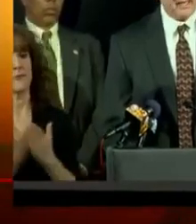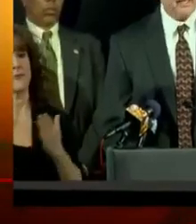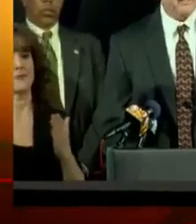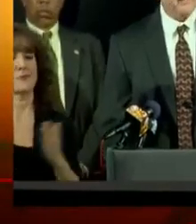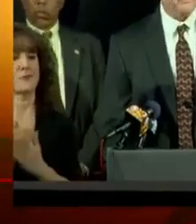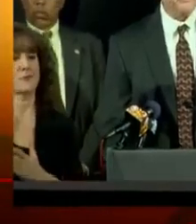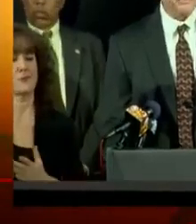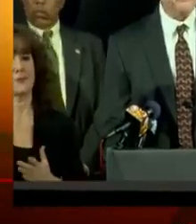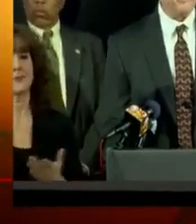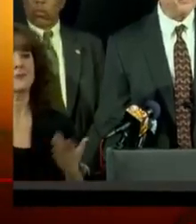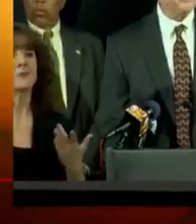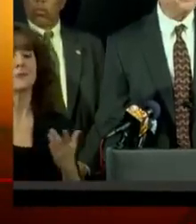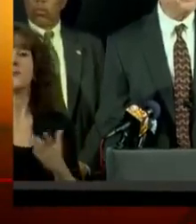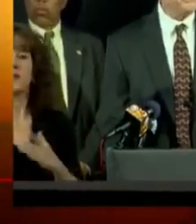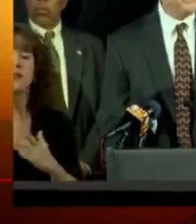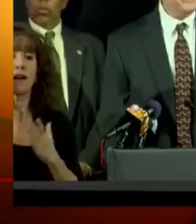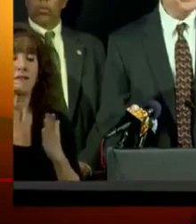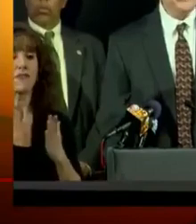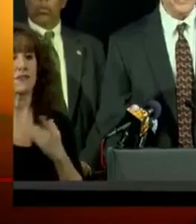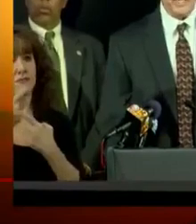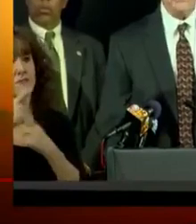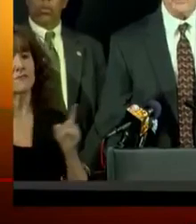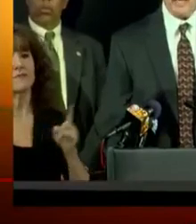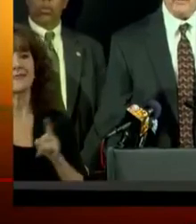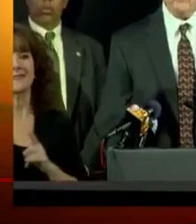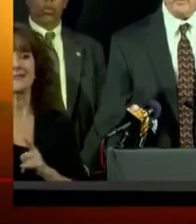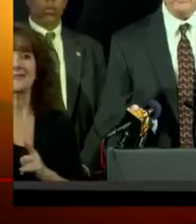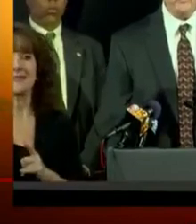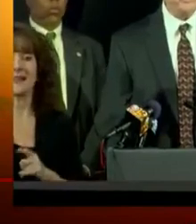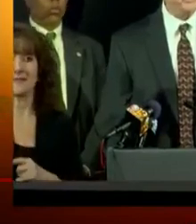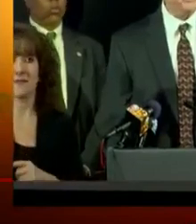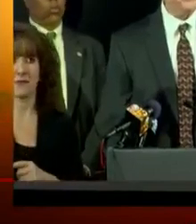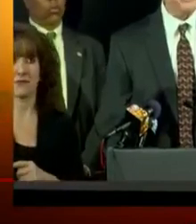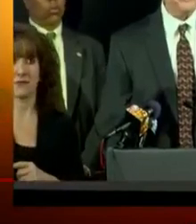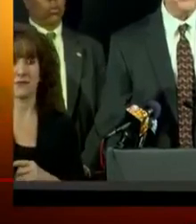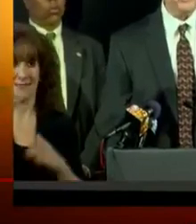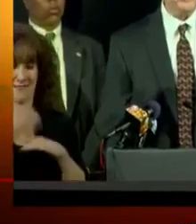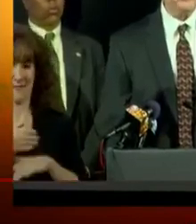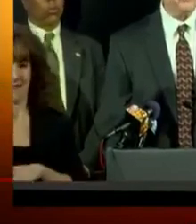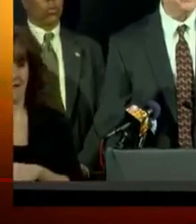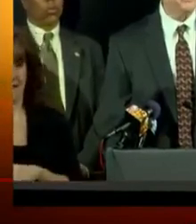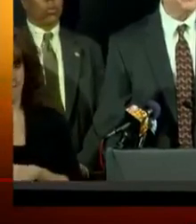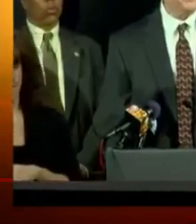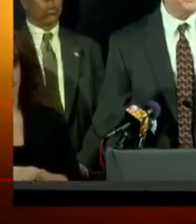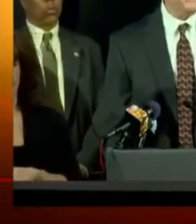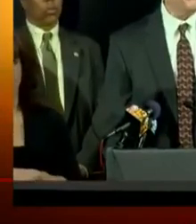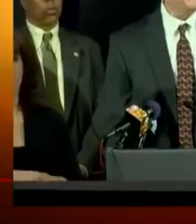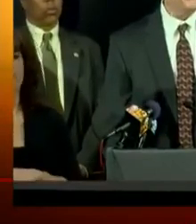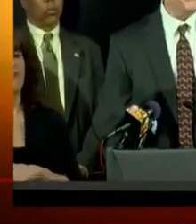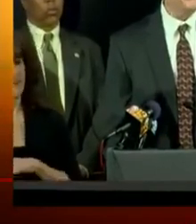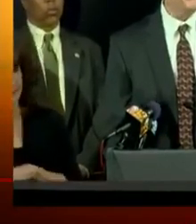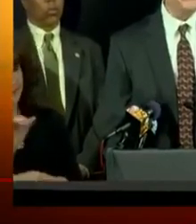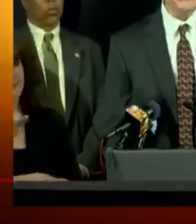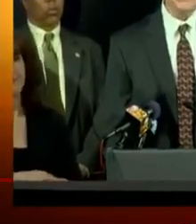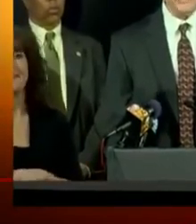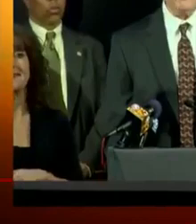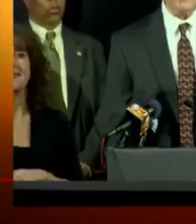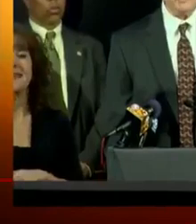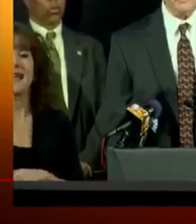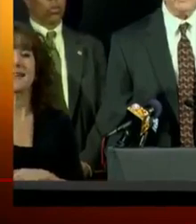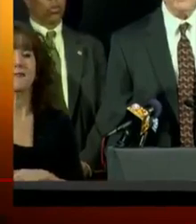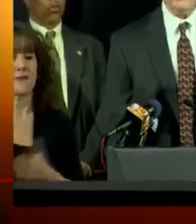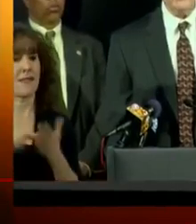governor said, he declared a state of emergency. This was done after the mayor of Baltimore declared a state of emergency. That means that they've exceeded